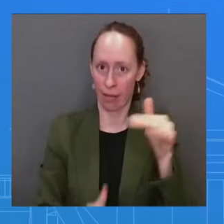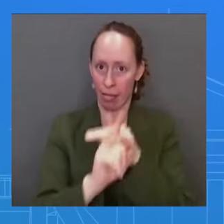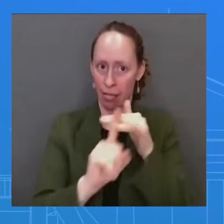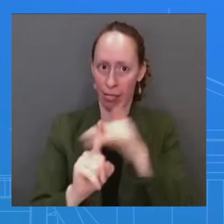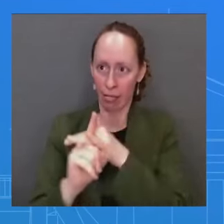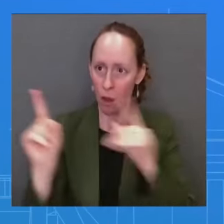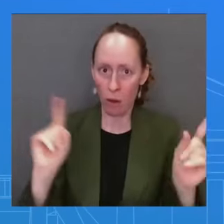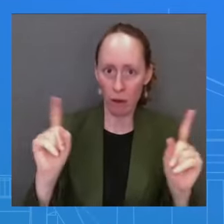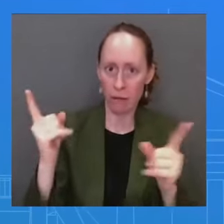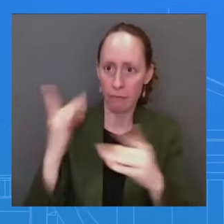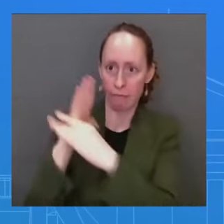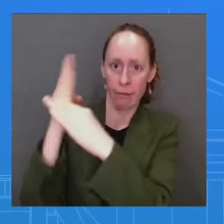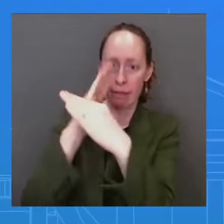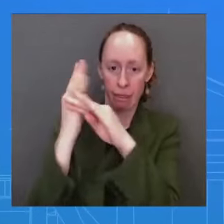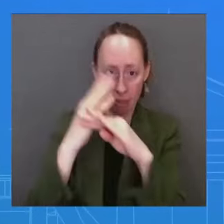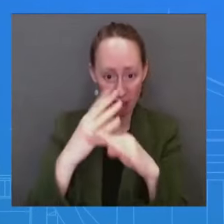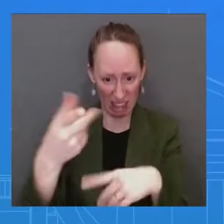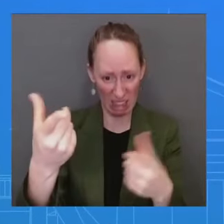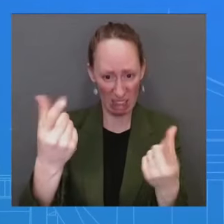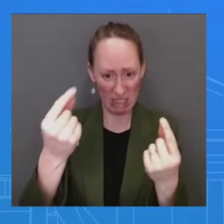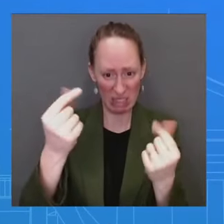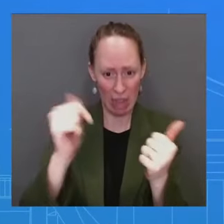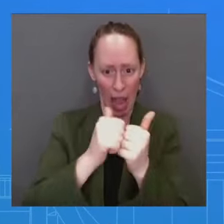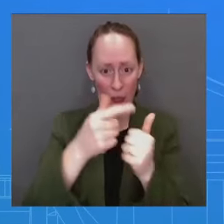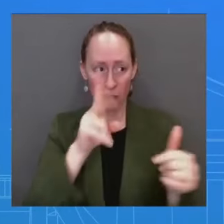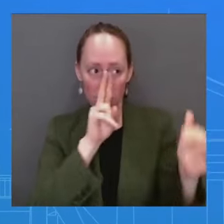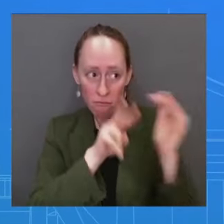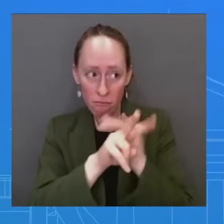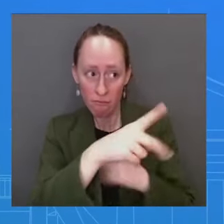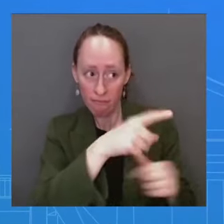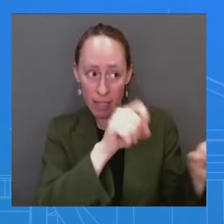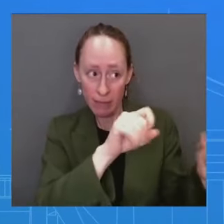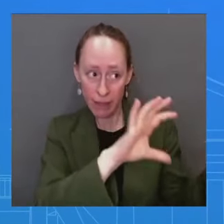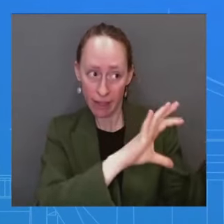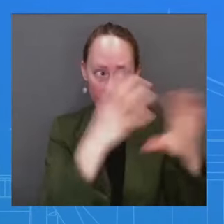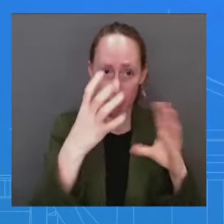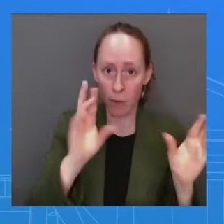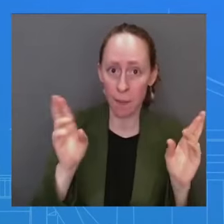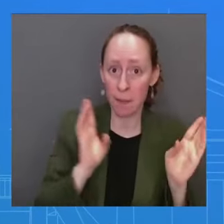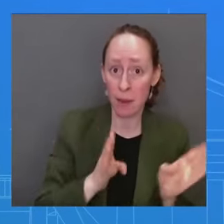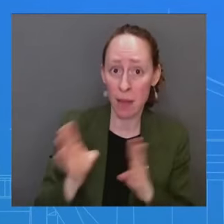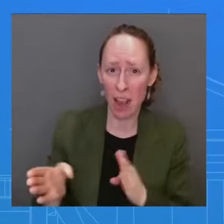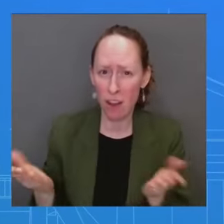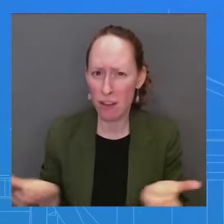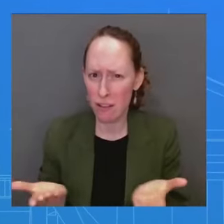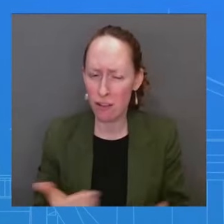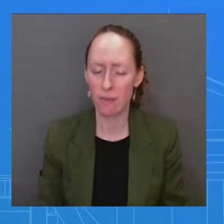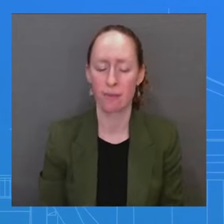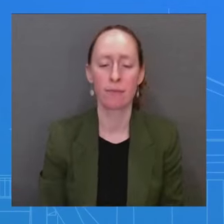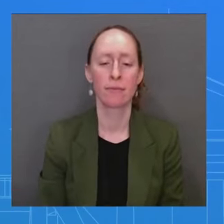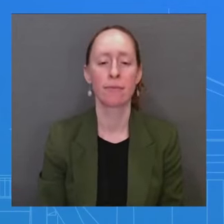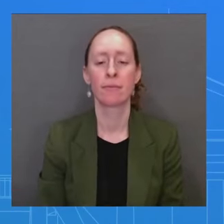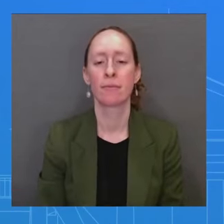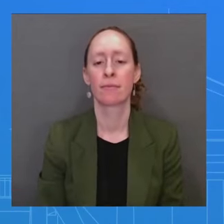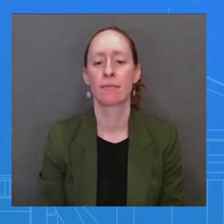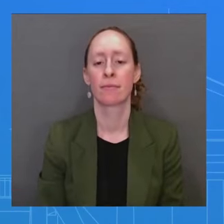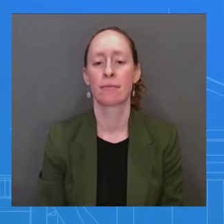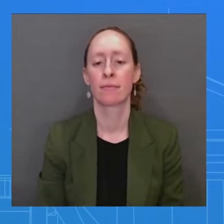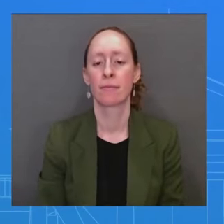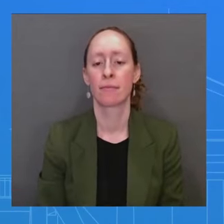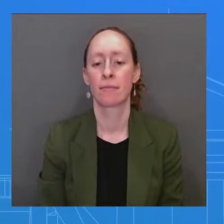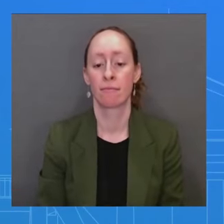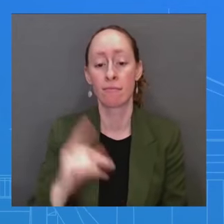potential supply chain disruptions? So look, as you've heard from us many times, obviously the Red Sea is an important global trade, particularly for transportation